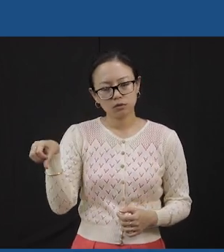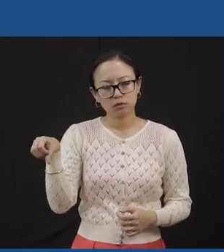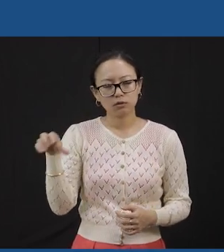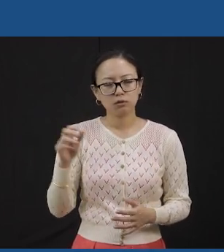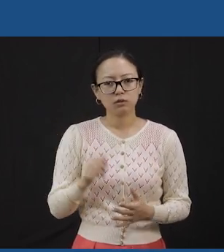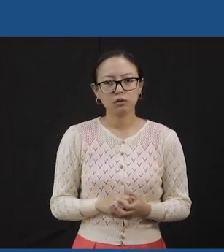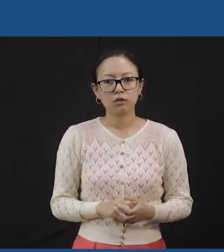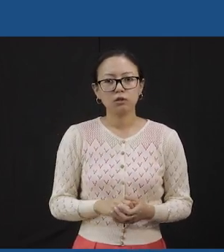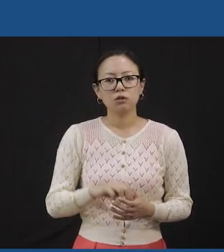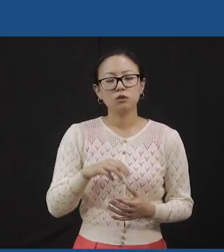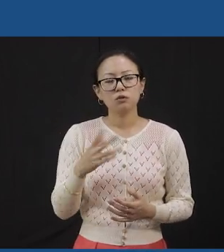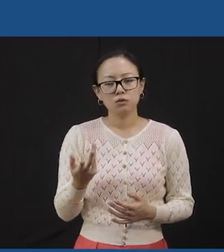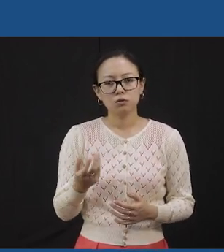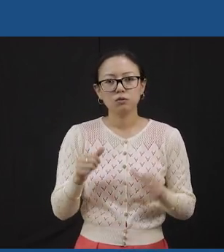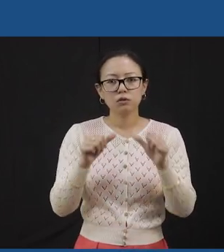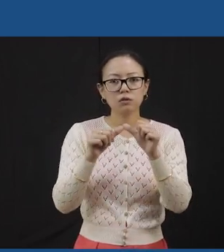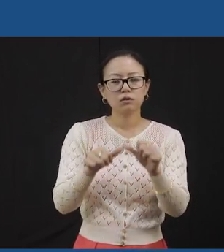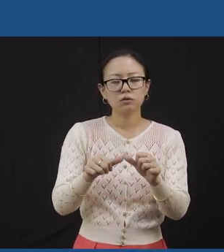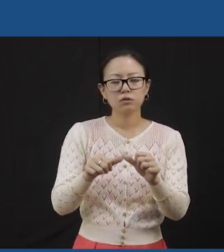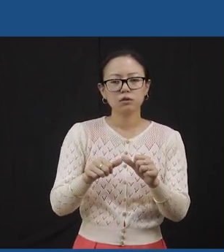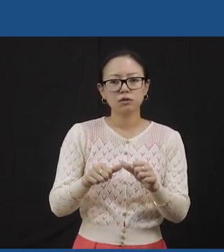179, so the toys sold on the second day will be